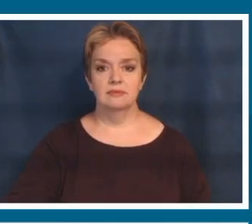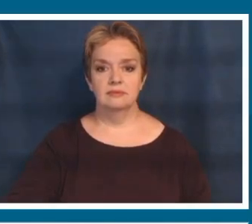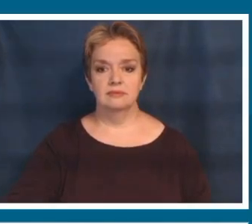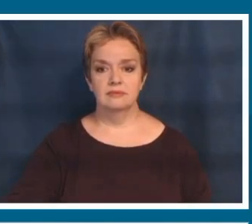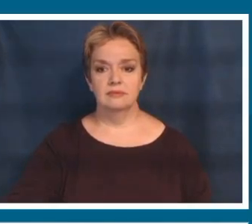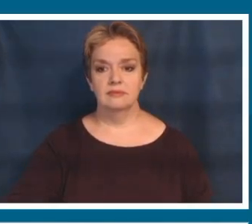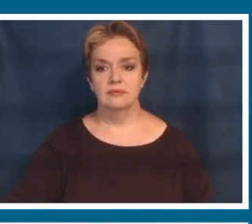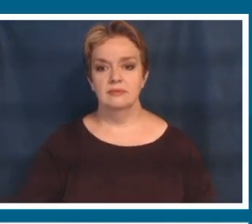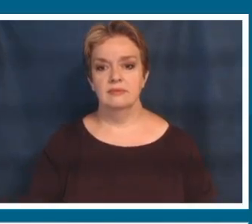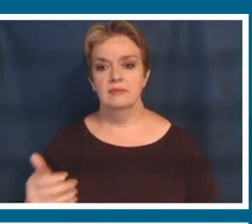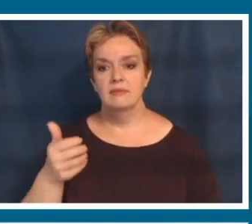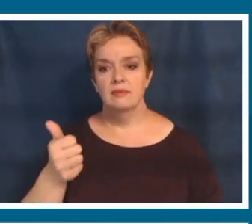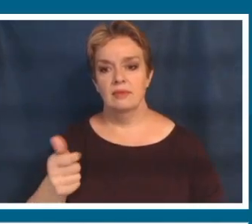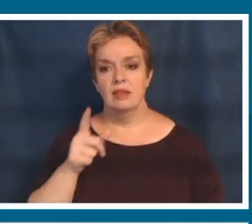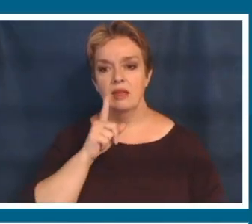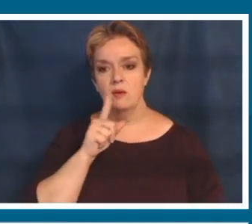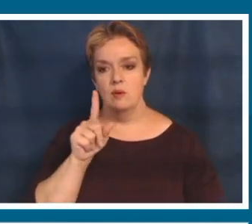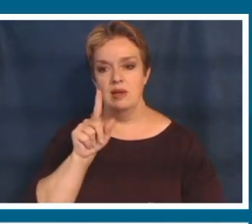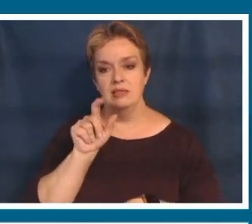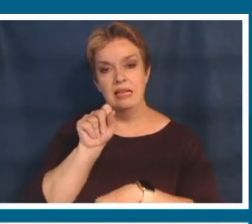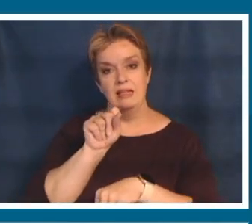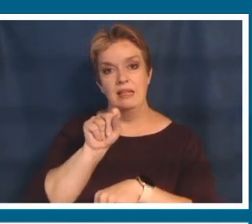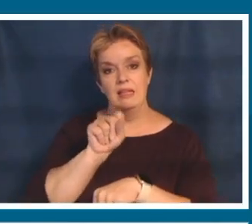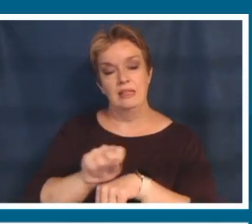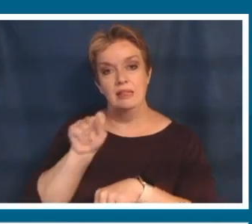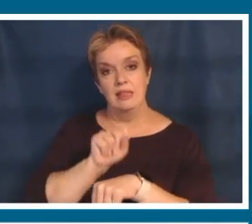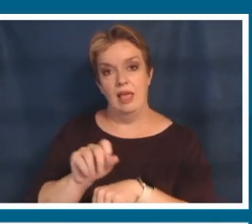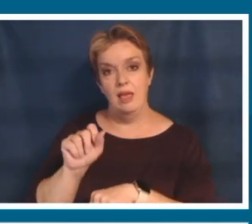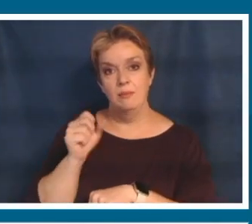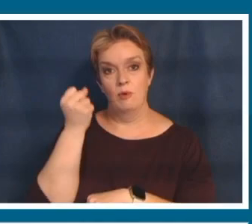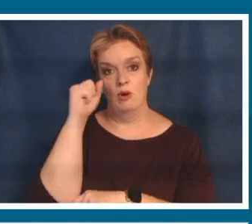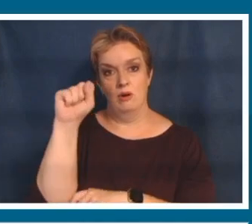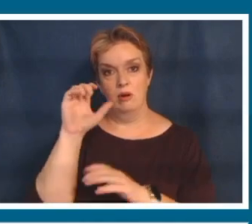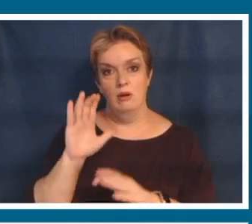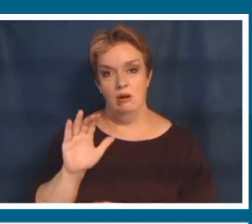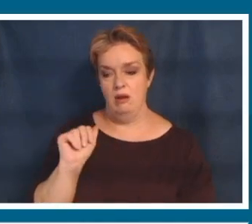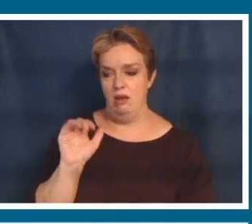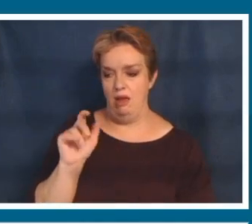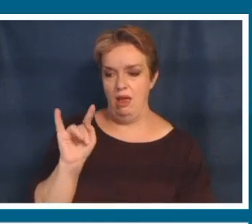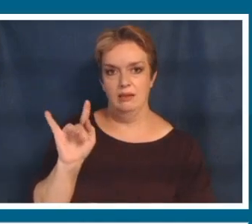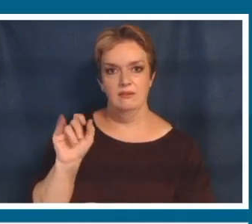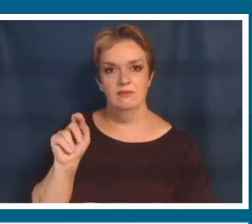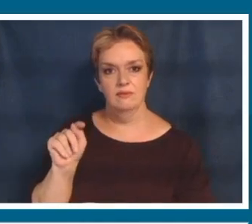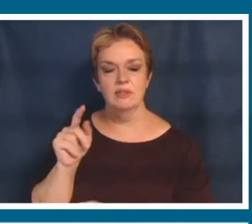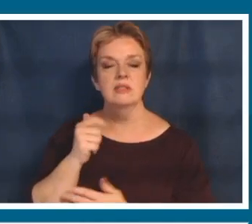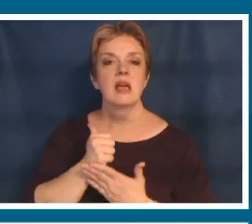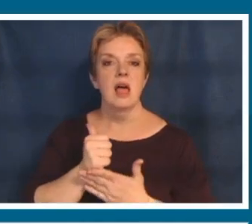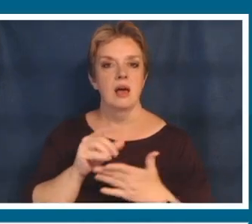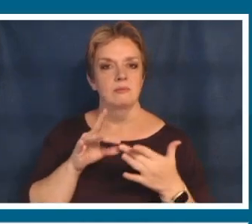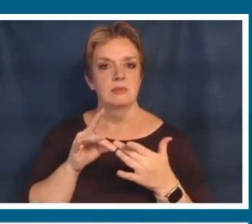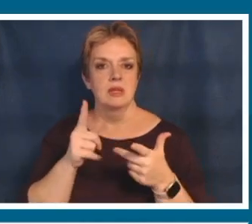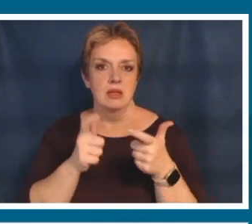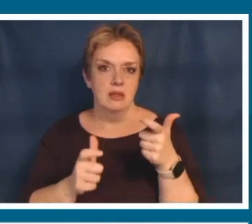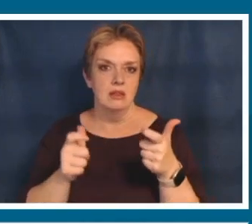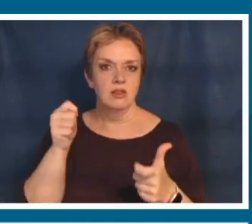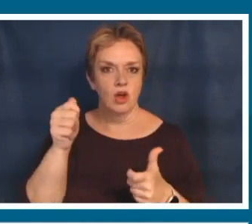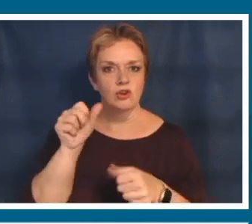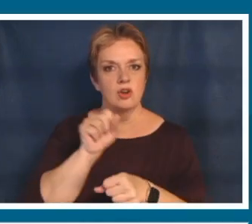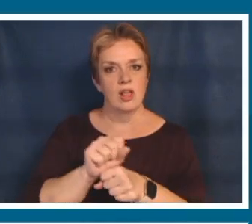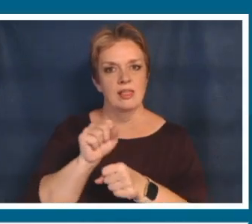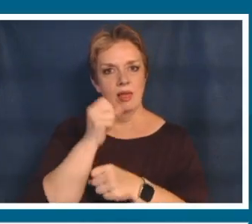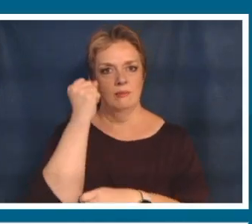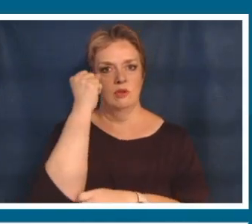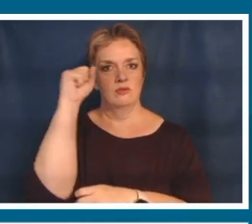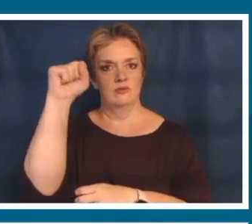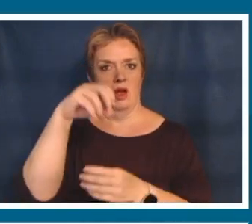spearhead the largest labor strike in the United States that would popularize Cesar